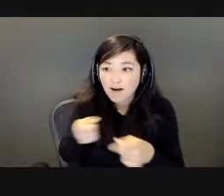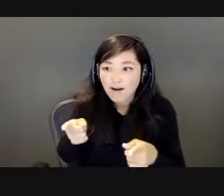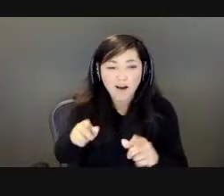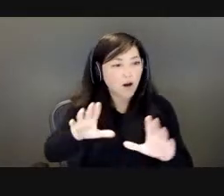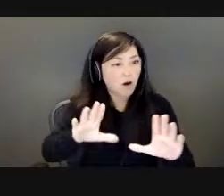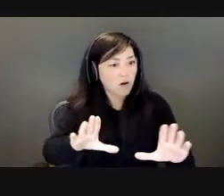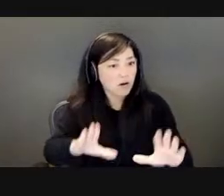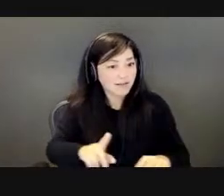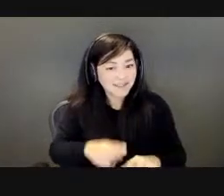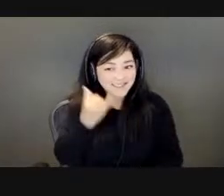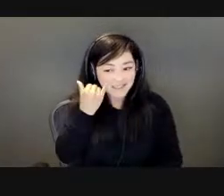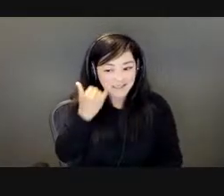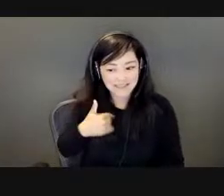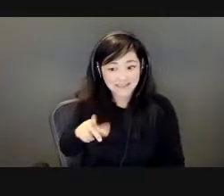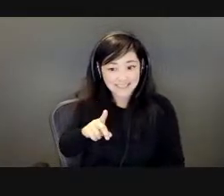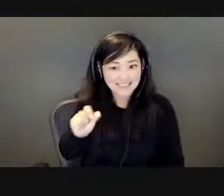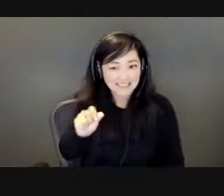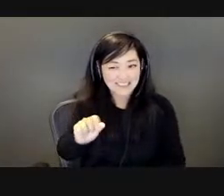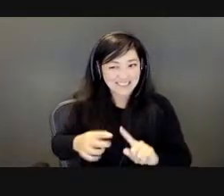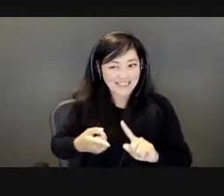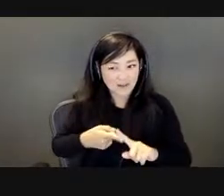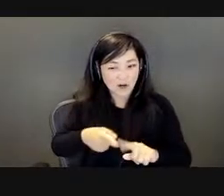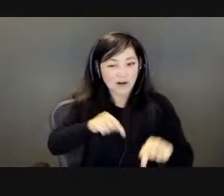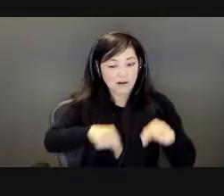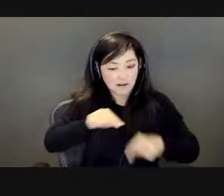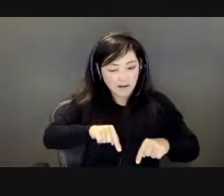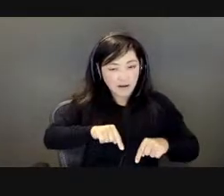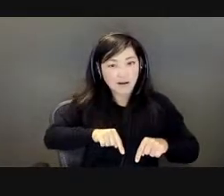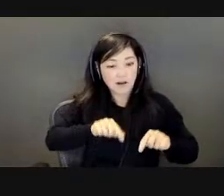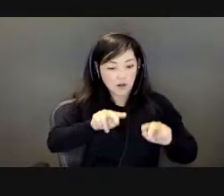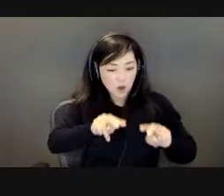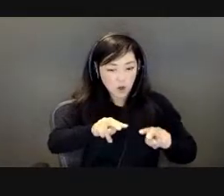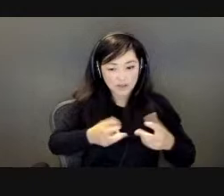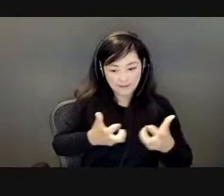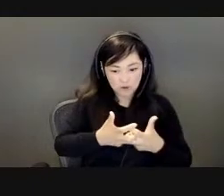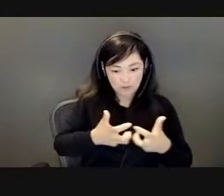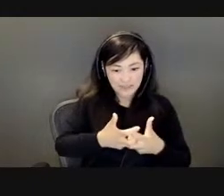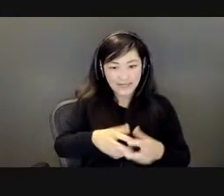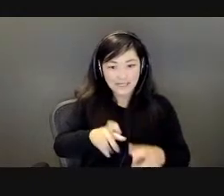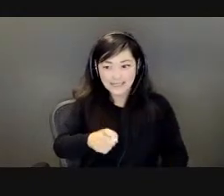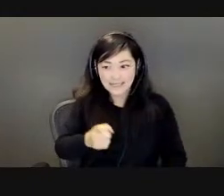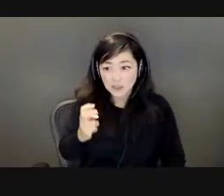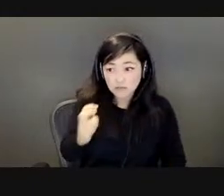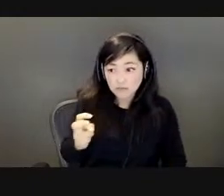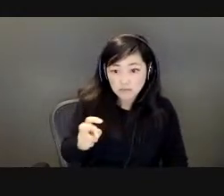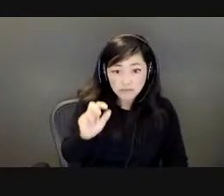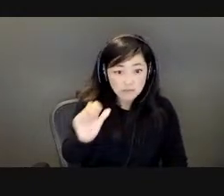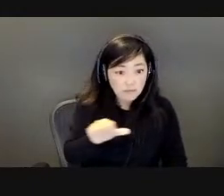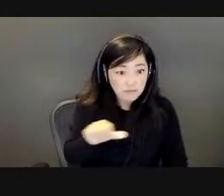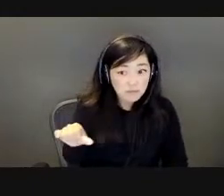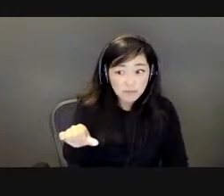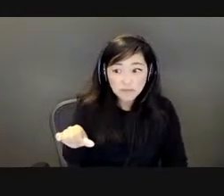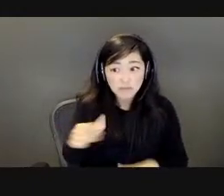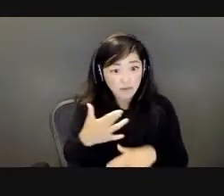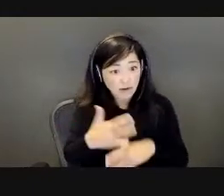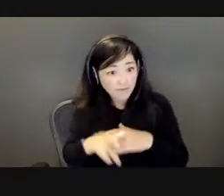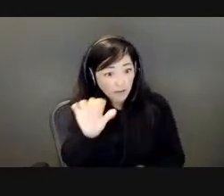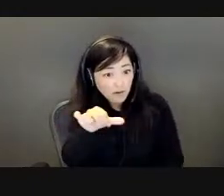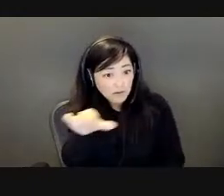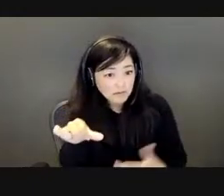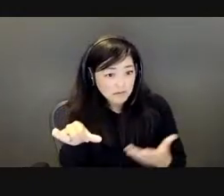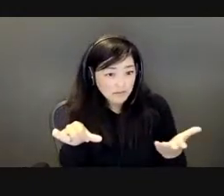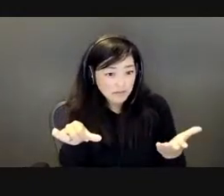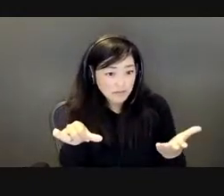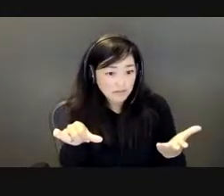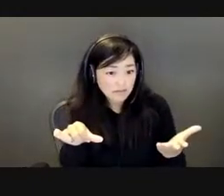for anybody with a disability, it's looking into accommodations, it's looking into transportation. It's, if there is transportation available, but is